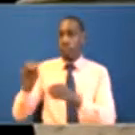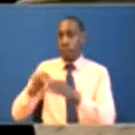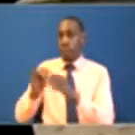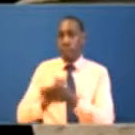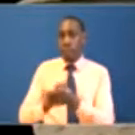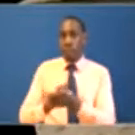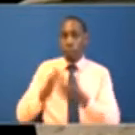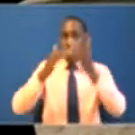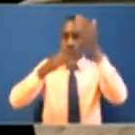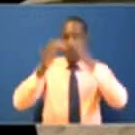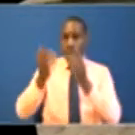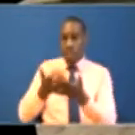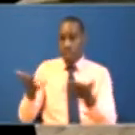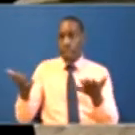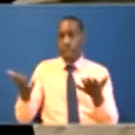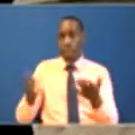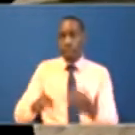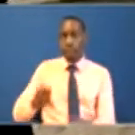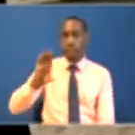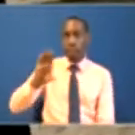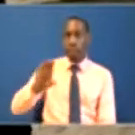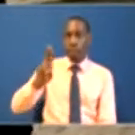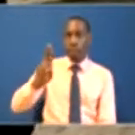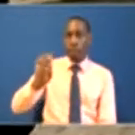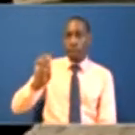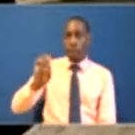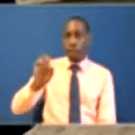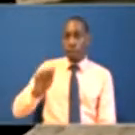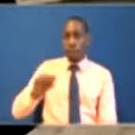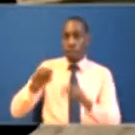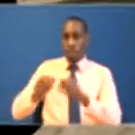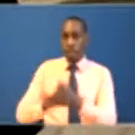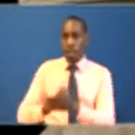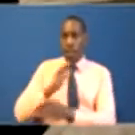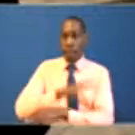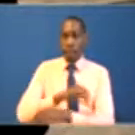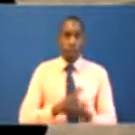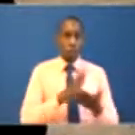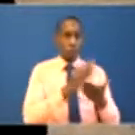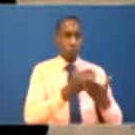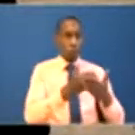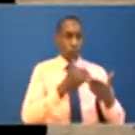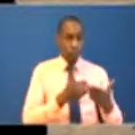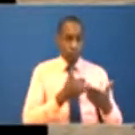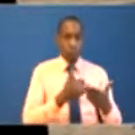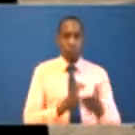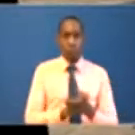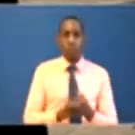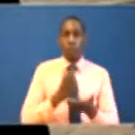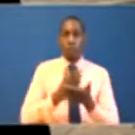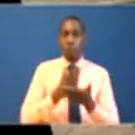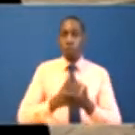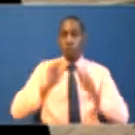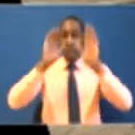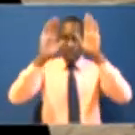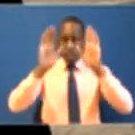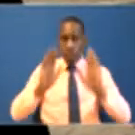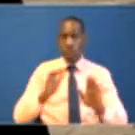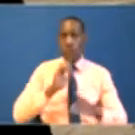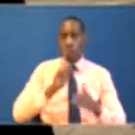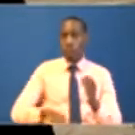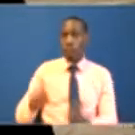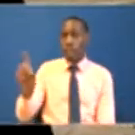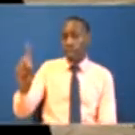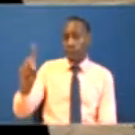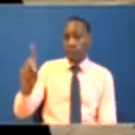expansive campus that is quiet this afternoon absolutely and just before i go there uh leila it is important to tell to point out that